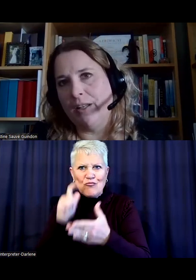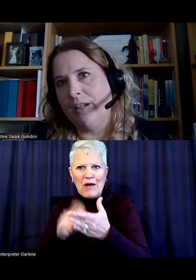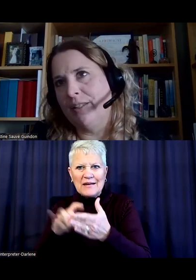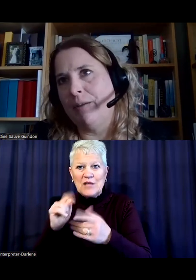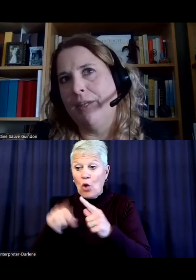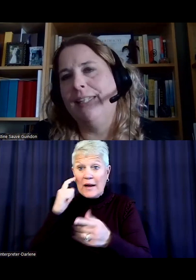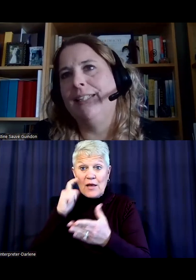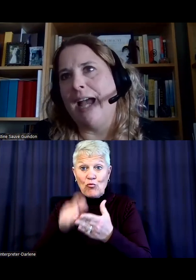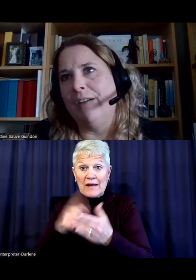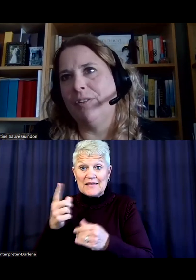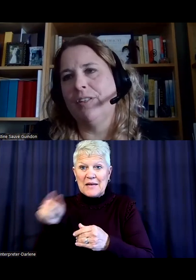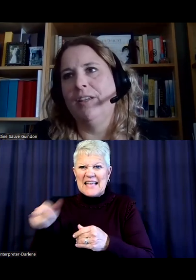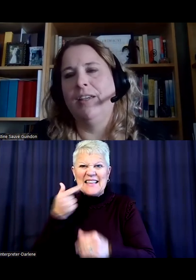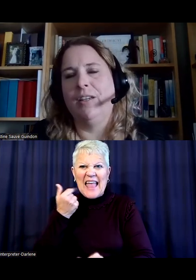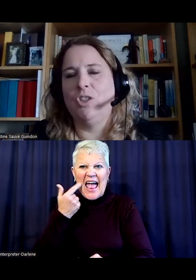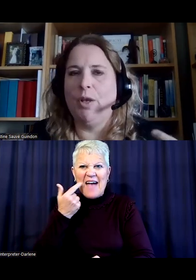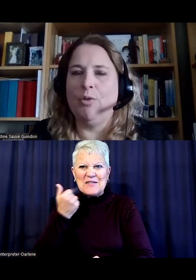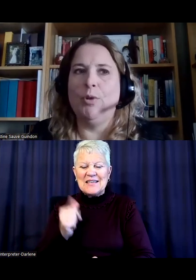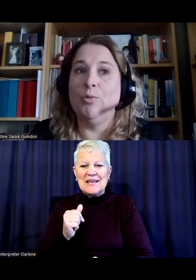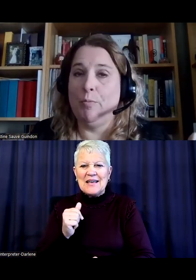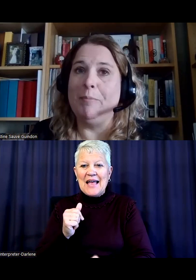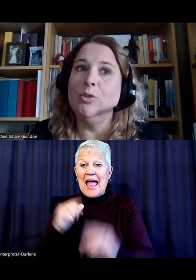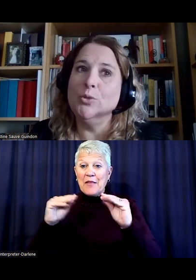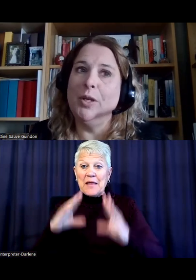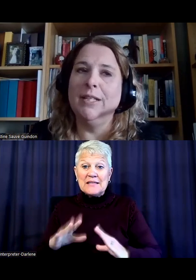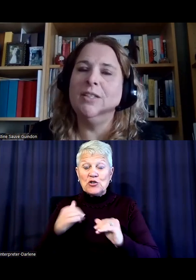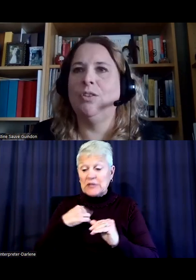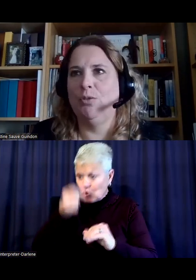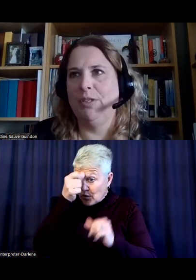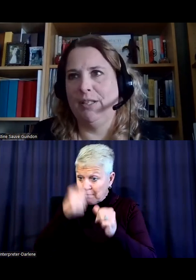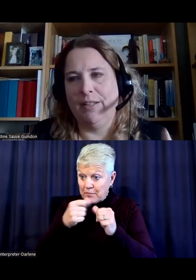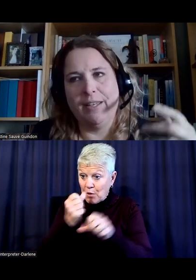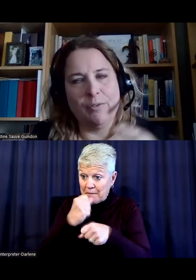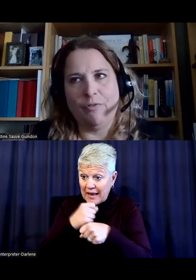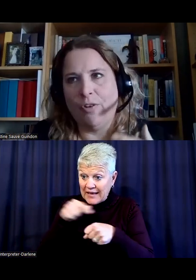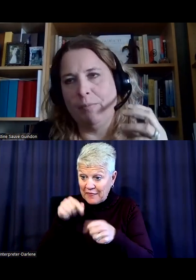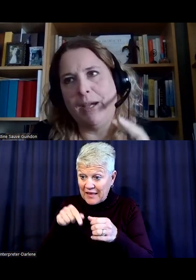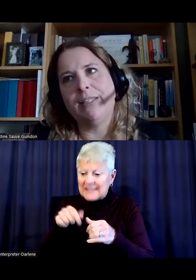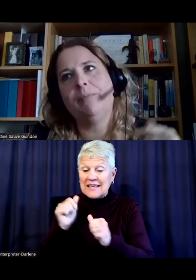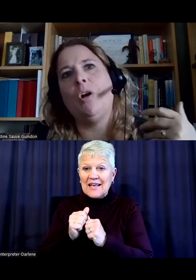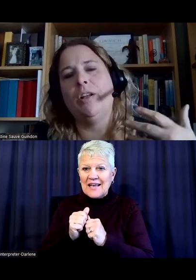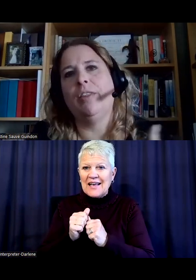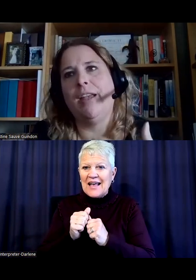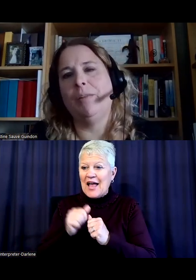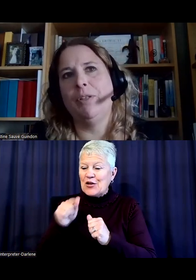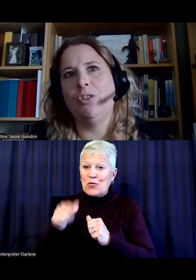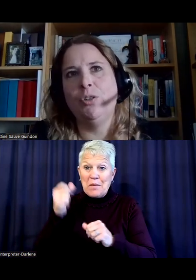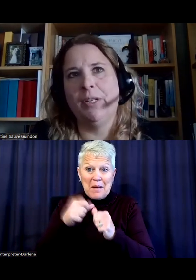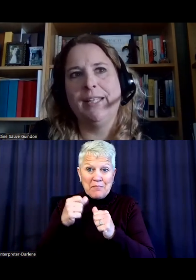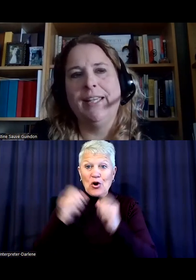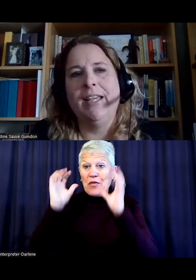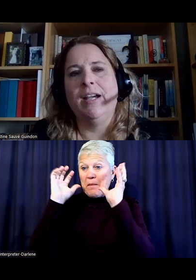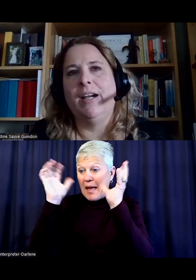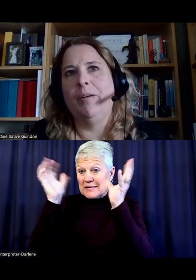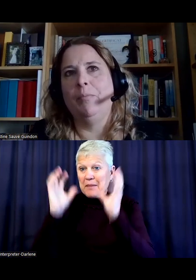he recognizes something, he laughs. And she went through it. Do you remember doing this? You did like the basketball and all the elements to